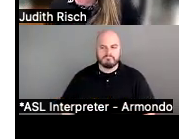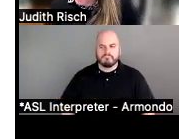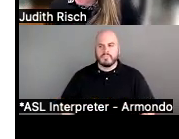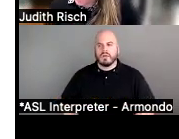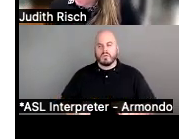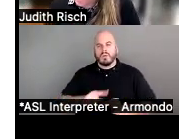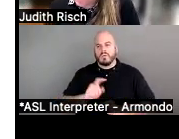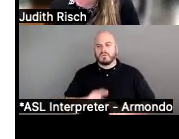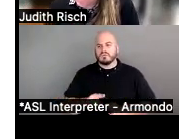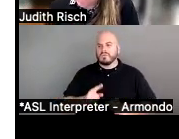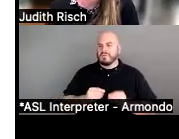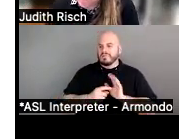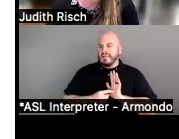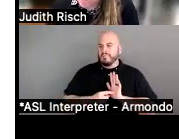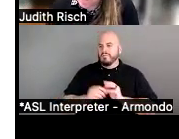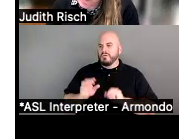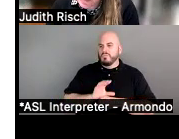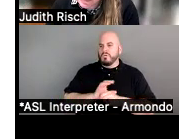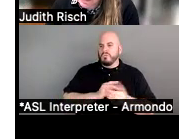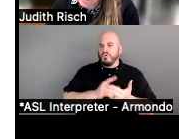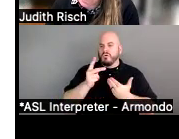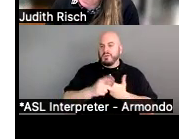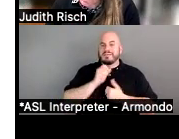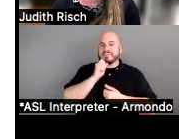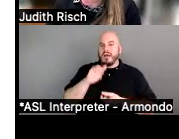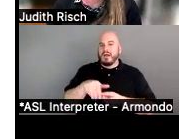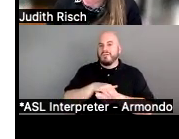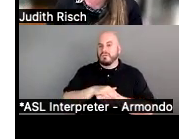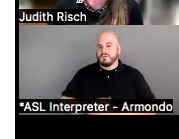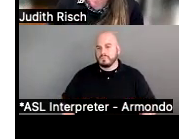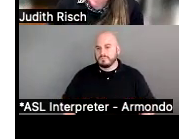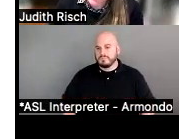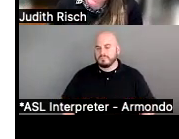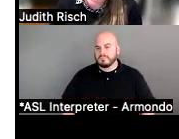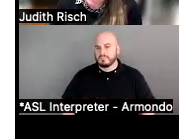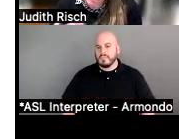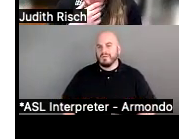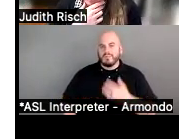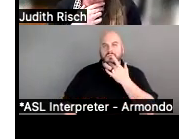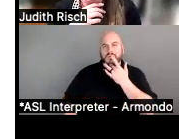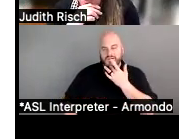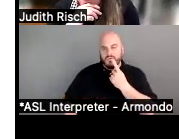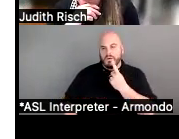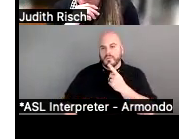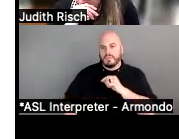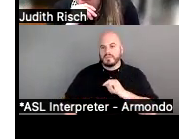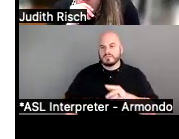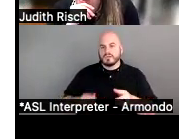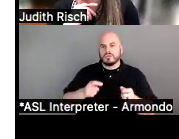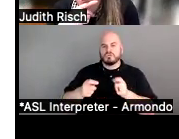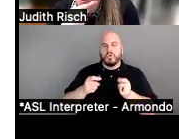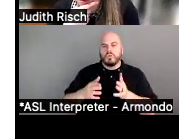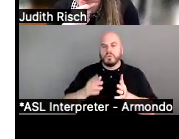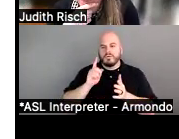you give an example of a computer program that is not covered? So my favorite one is like the controller for